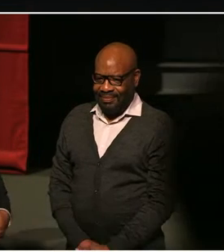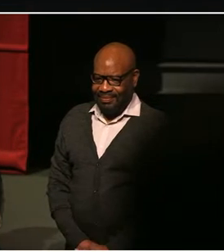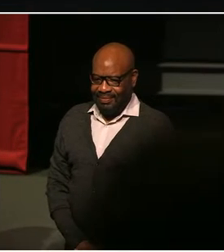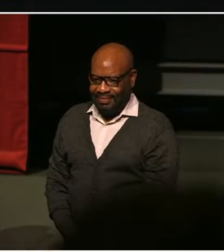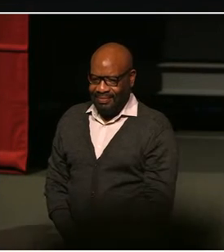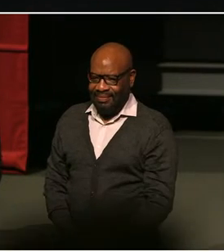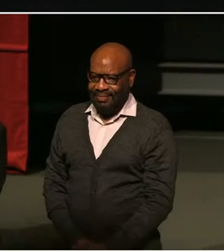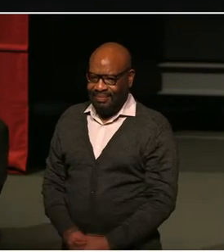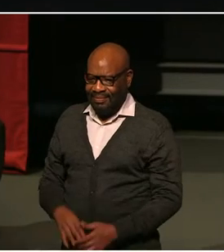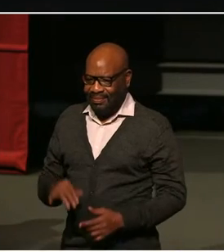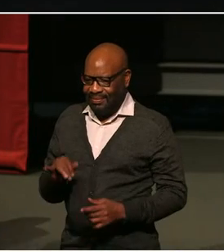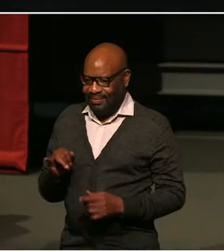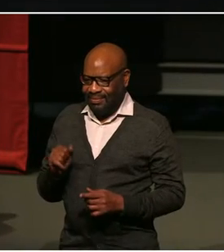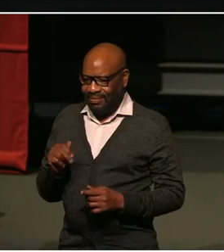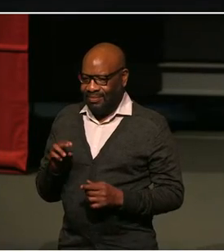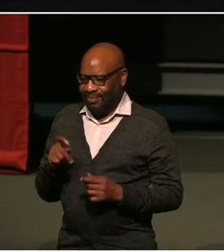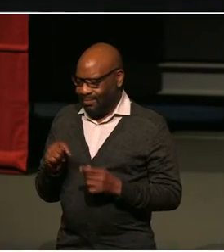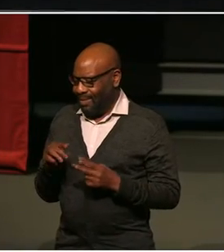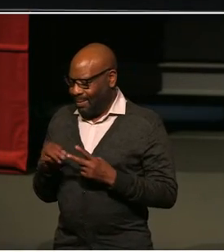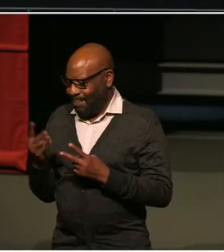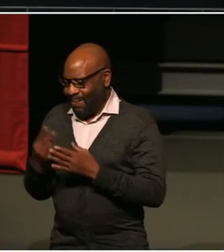Hello, take your seats. Hey.